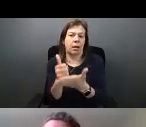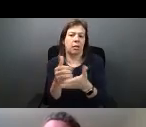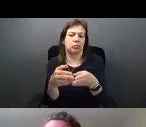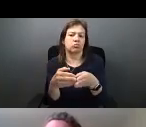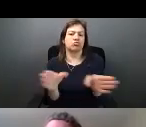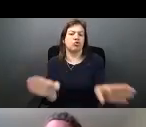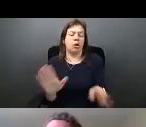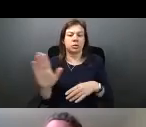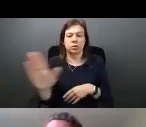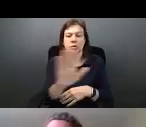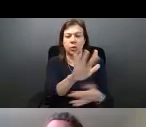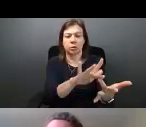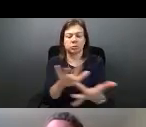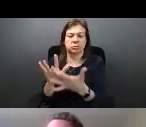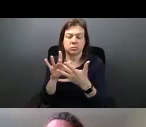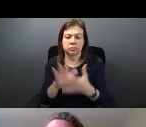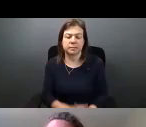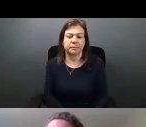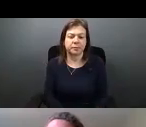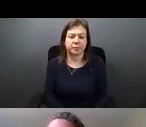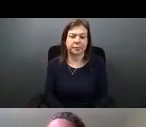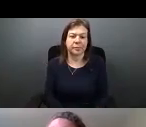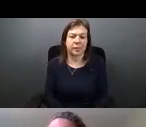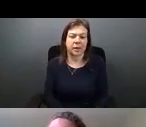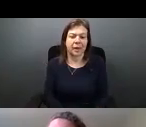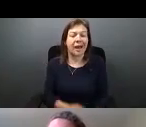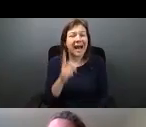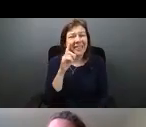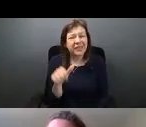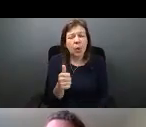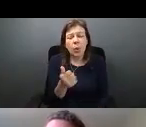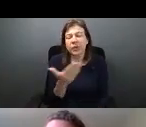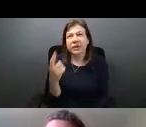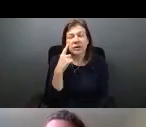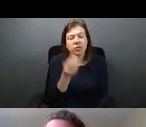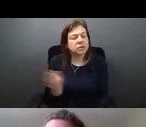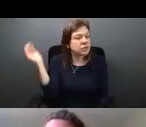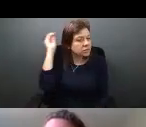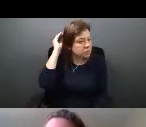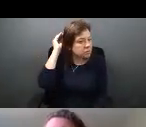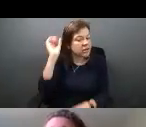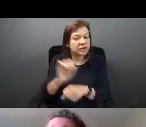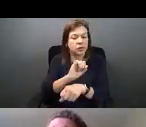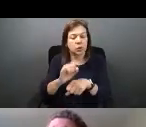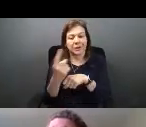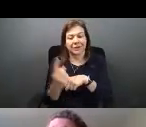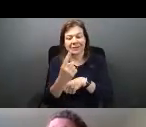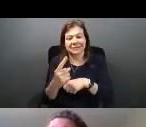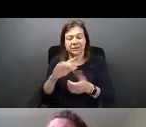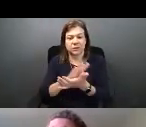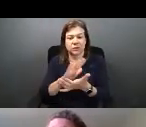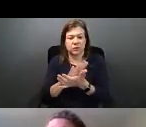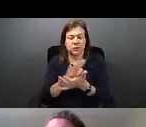your reach. I think the only thing you need to be conscious of if you're working in a single school